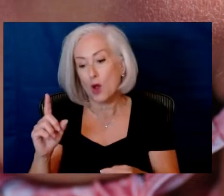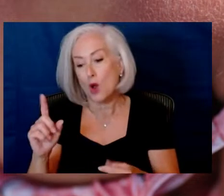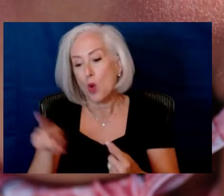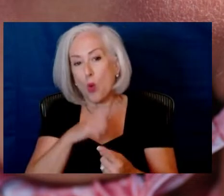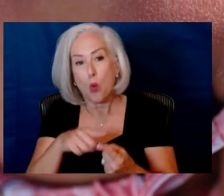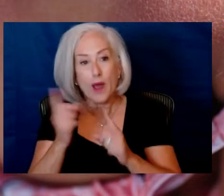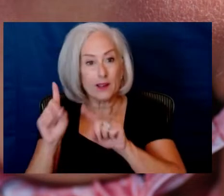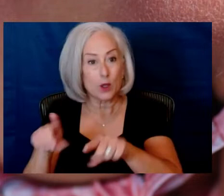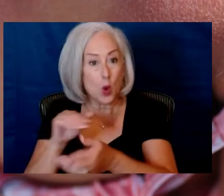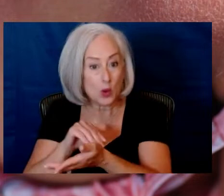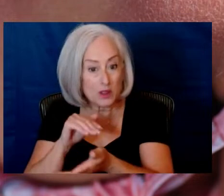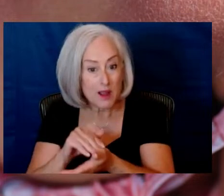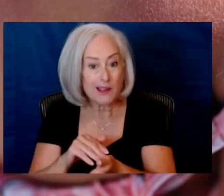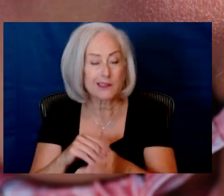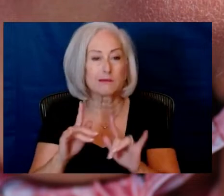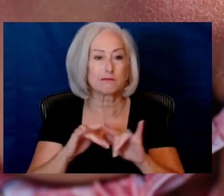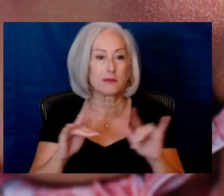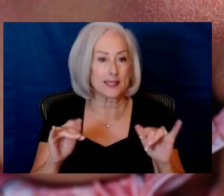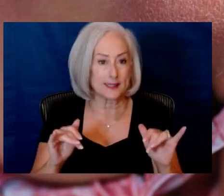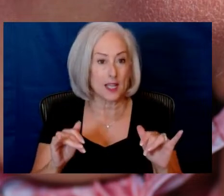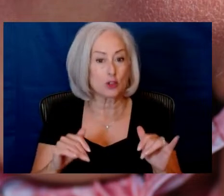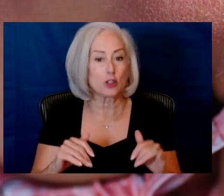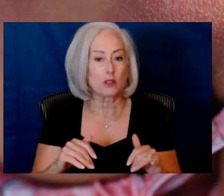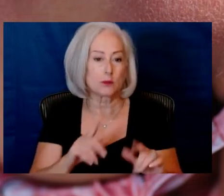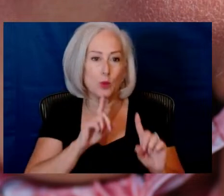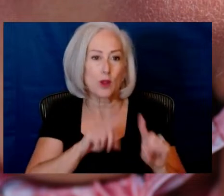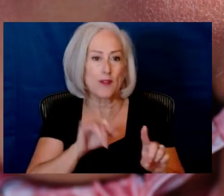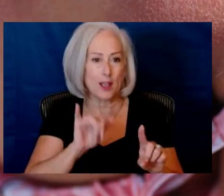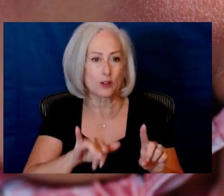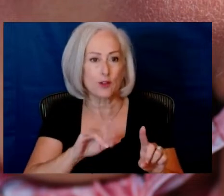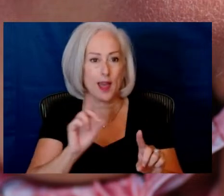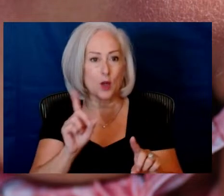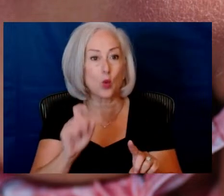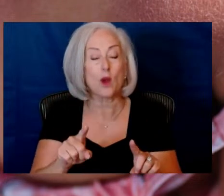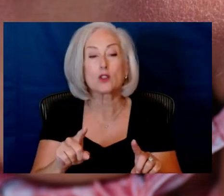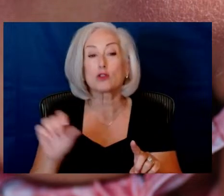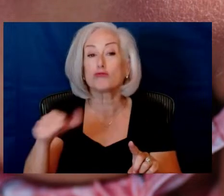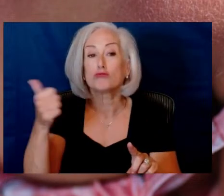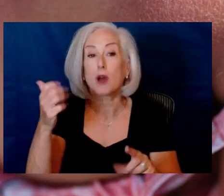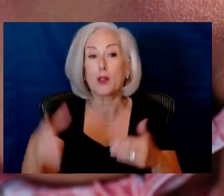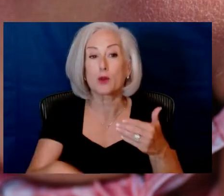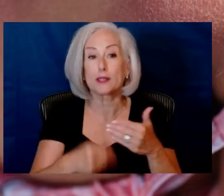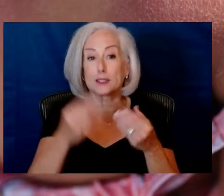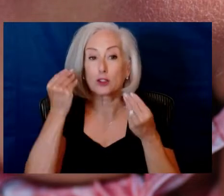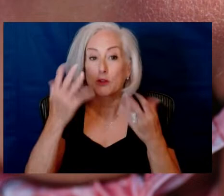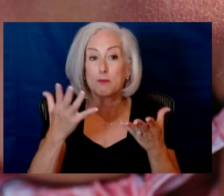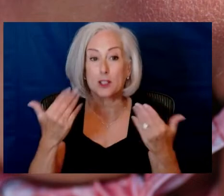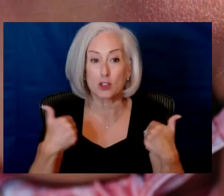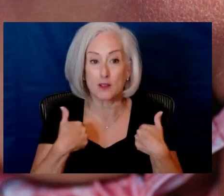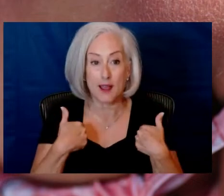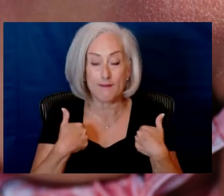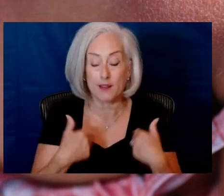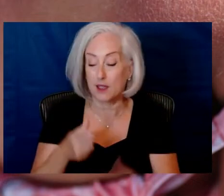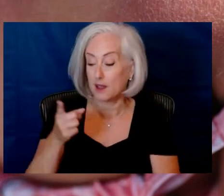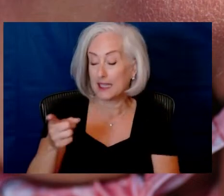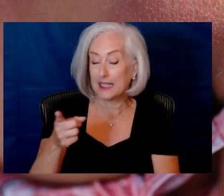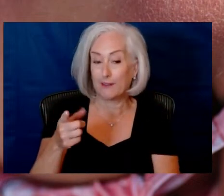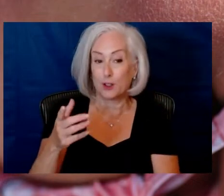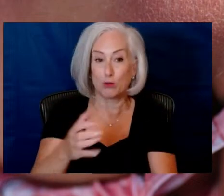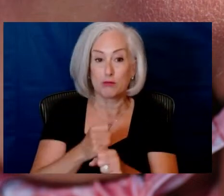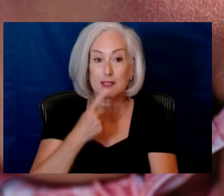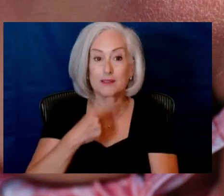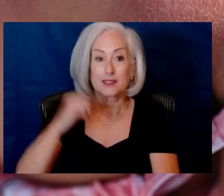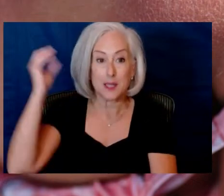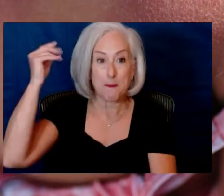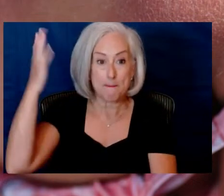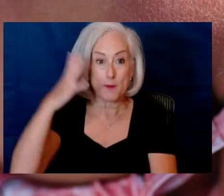well. Anything to add to those answers? No, again, I think if you do get the sunburn, the first thing is to cool down